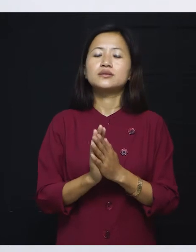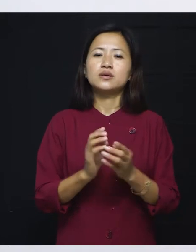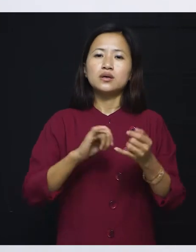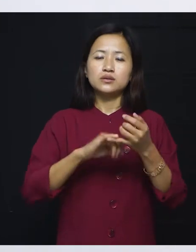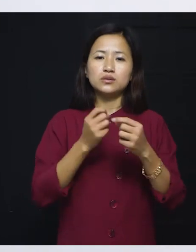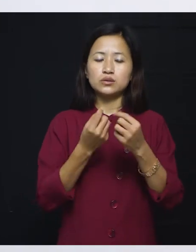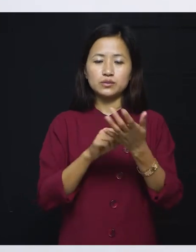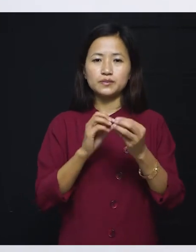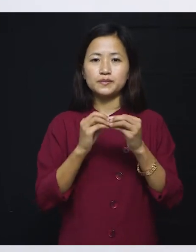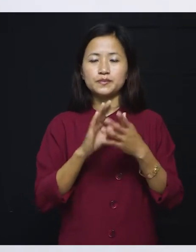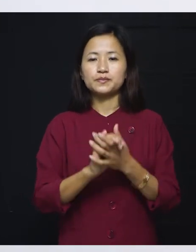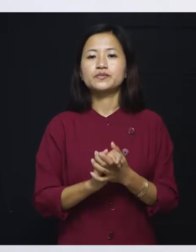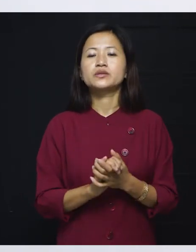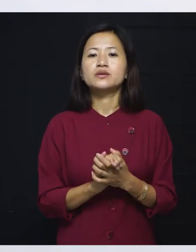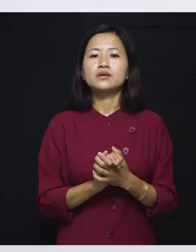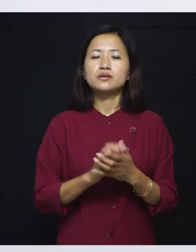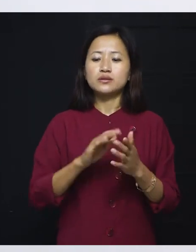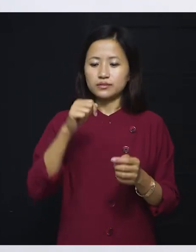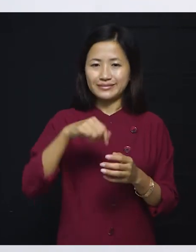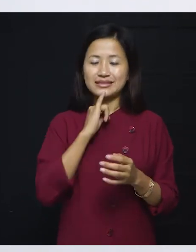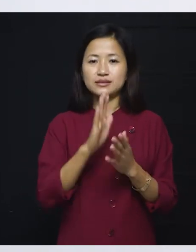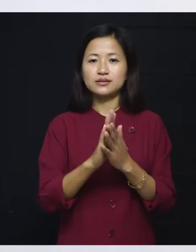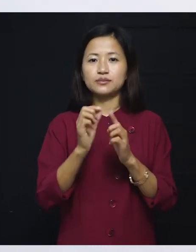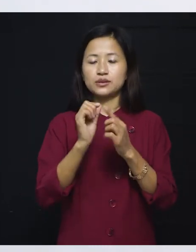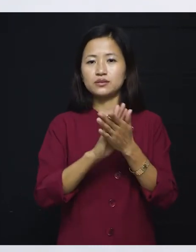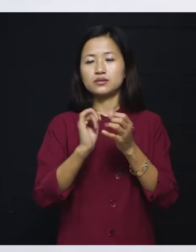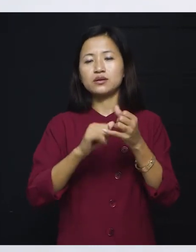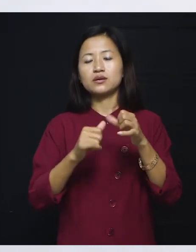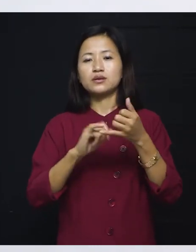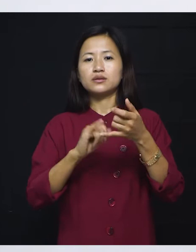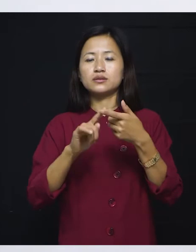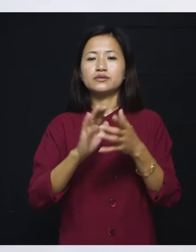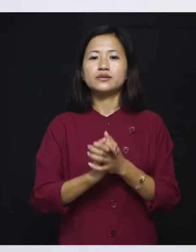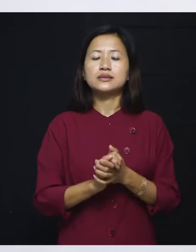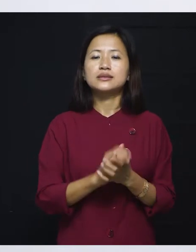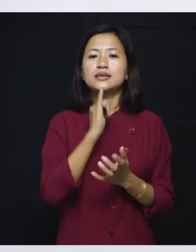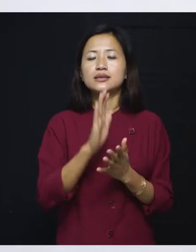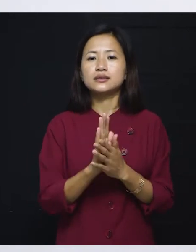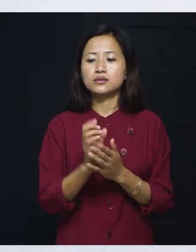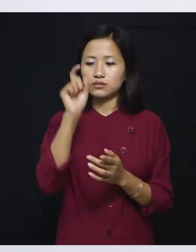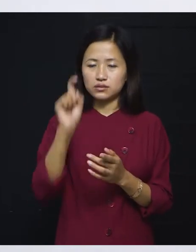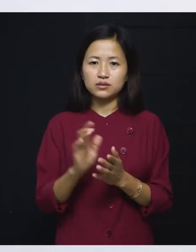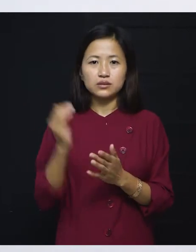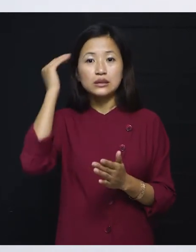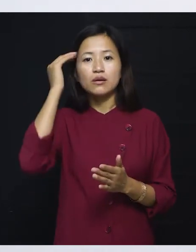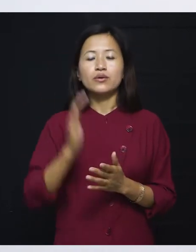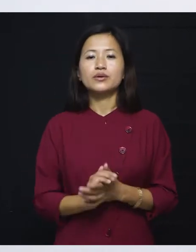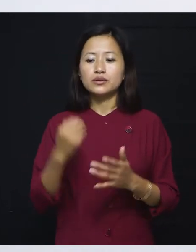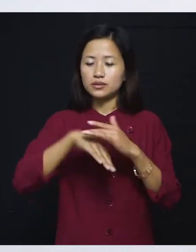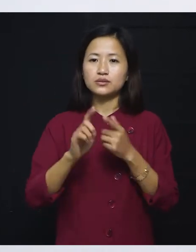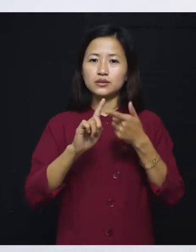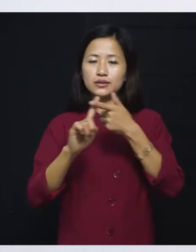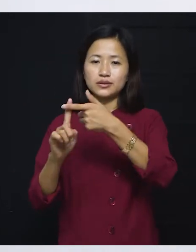clause, is the phrase here, okay? In the east will be the phrase. So what you need to know is, in the